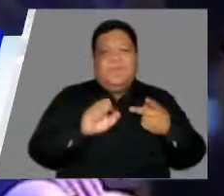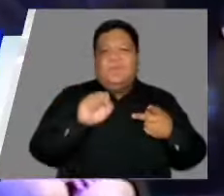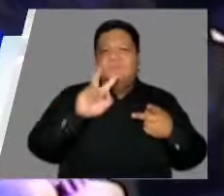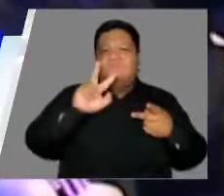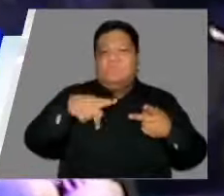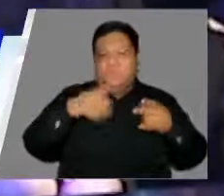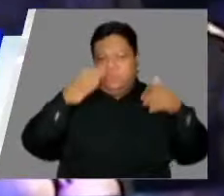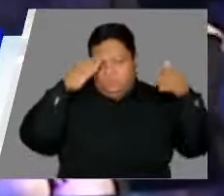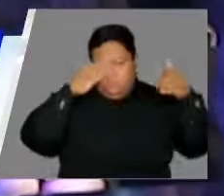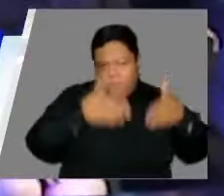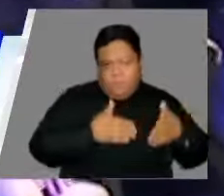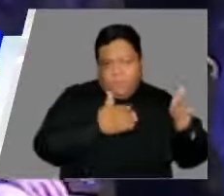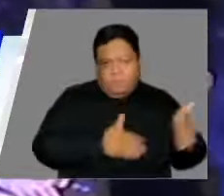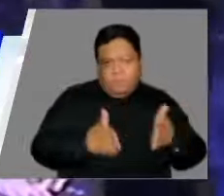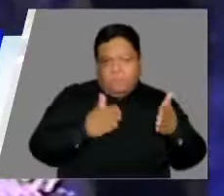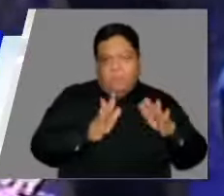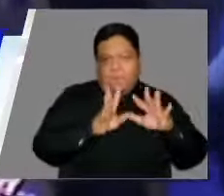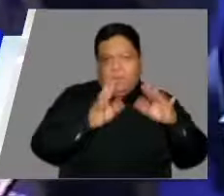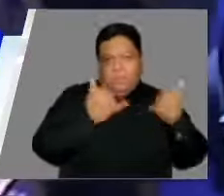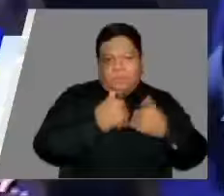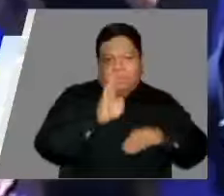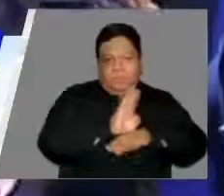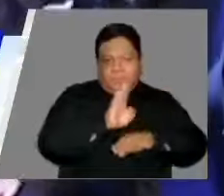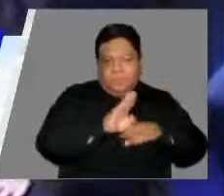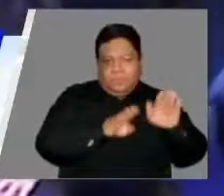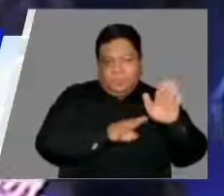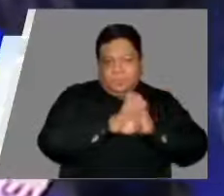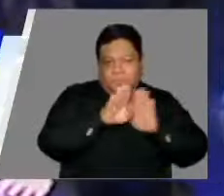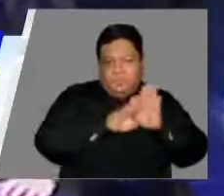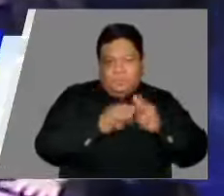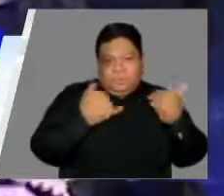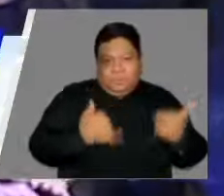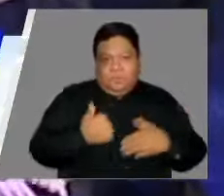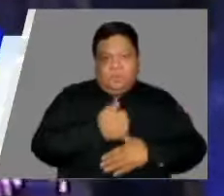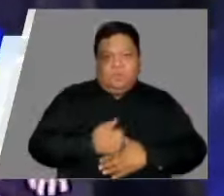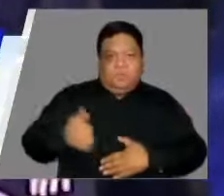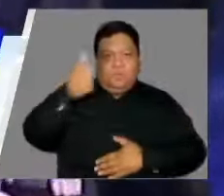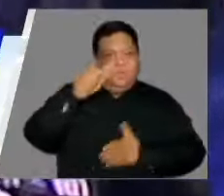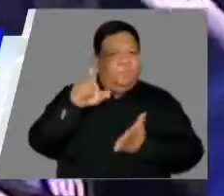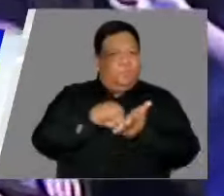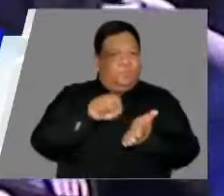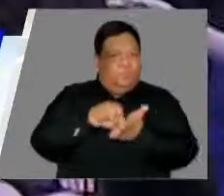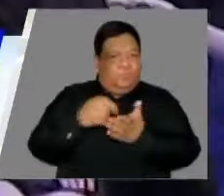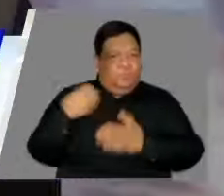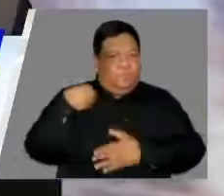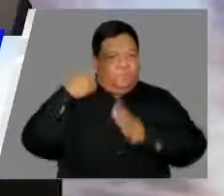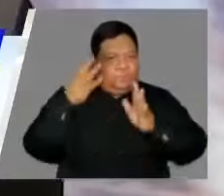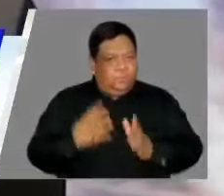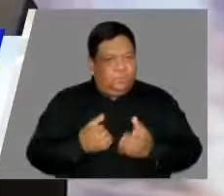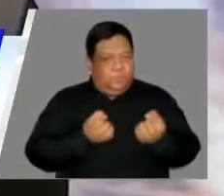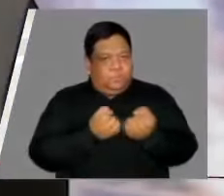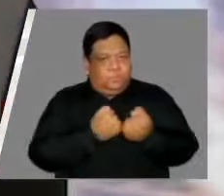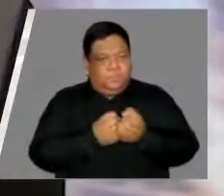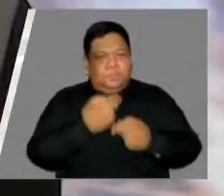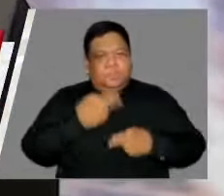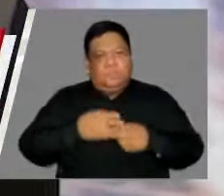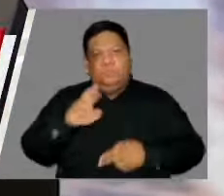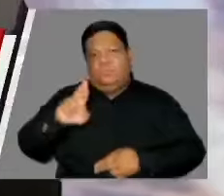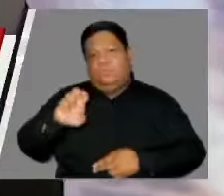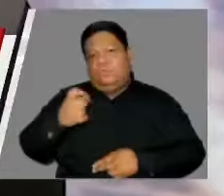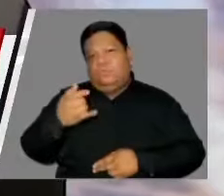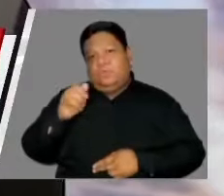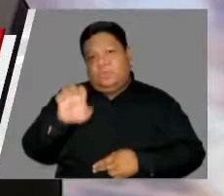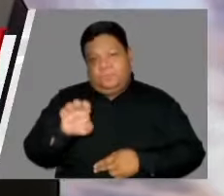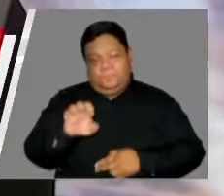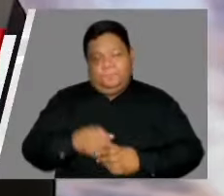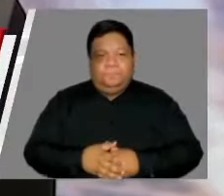Business Development and Concurrent Chief Risk Officer and Head Program Support Reggie Bautista. They're all smart, very